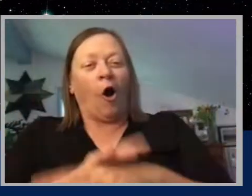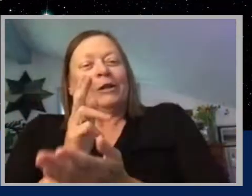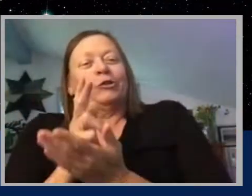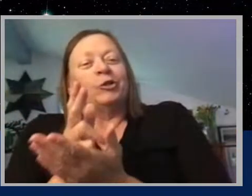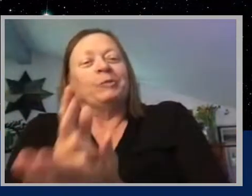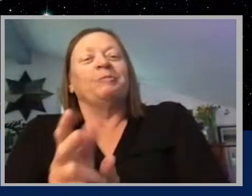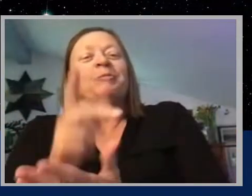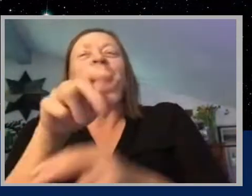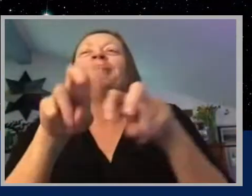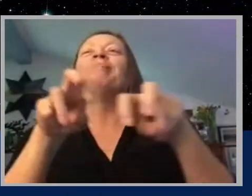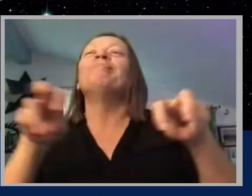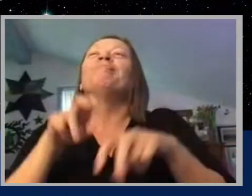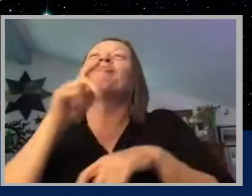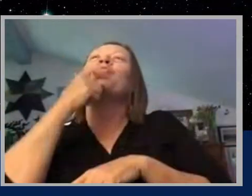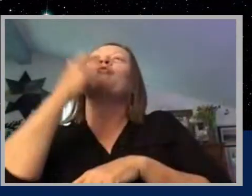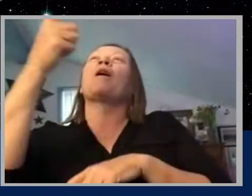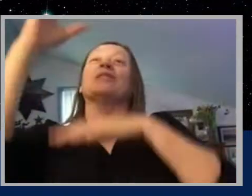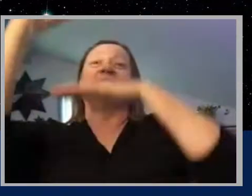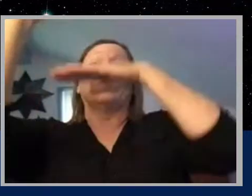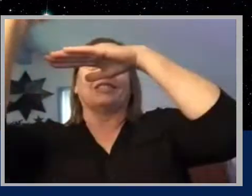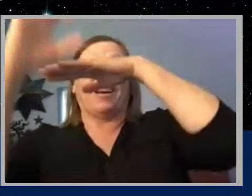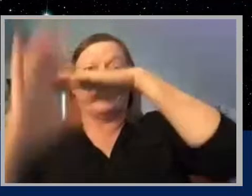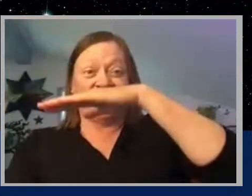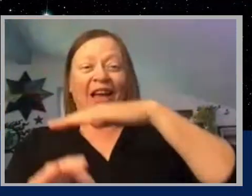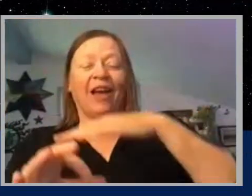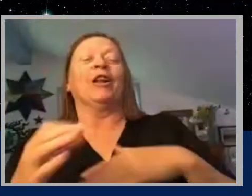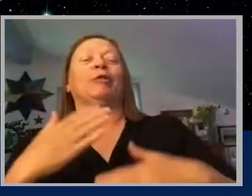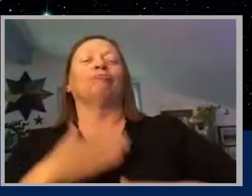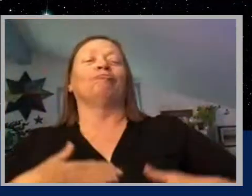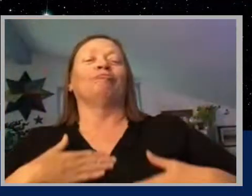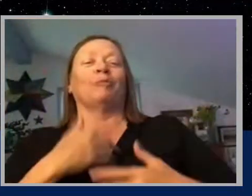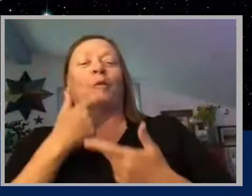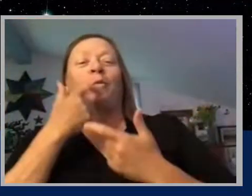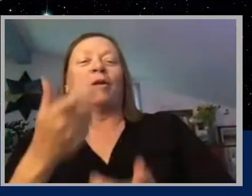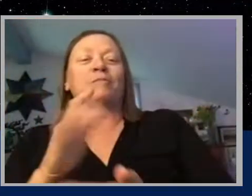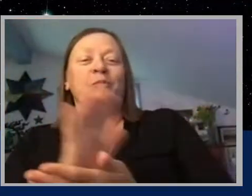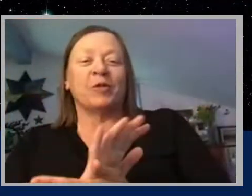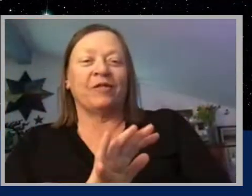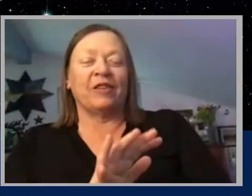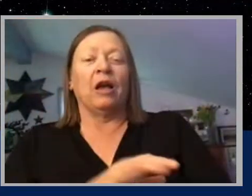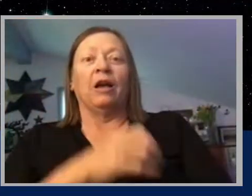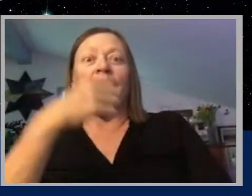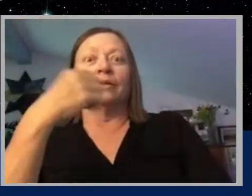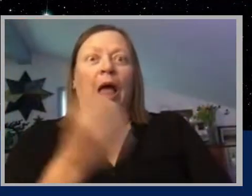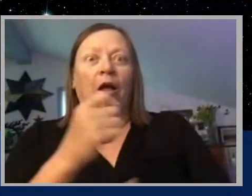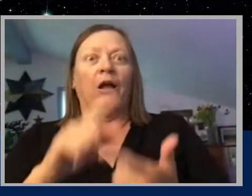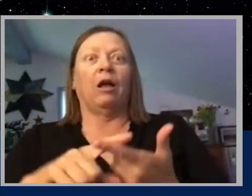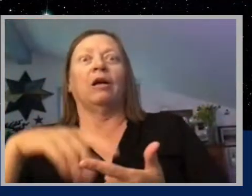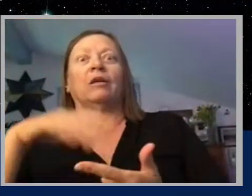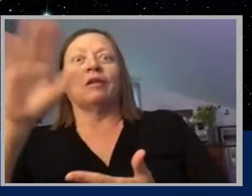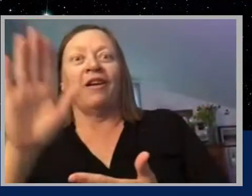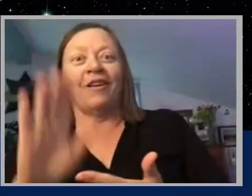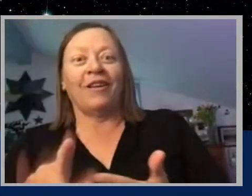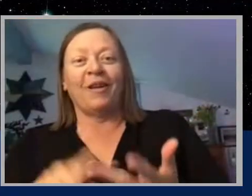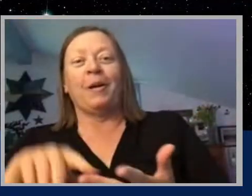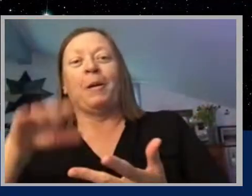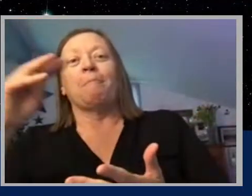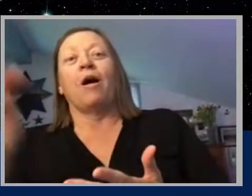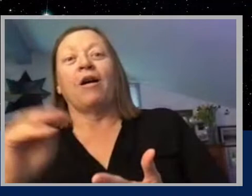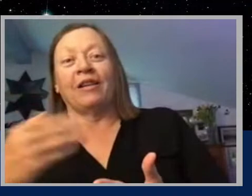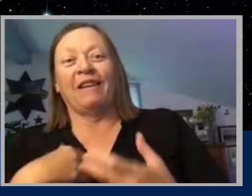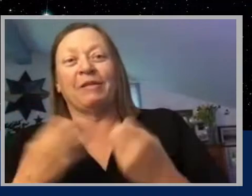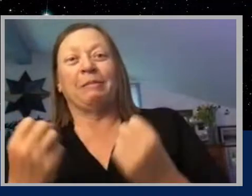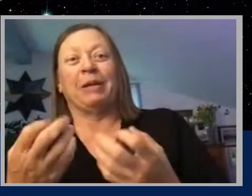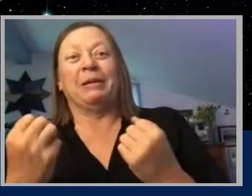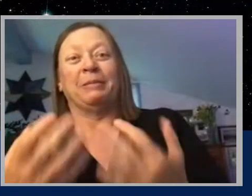deck when the sun goes down. And then Saturday, Sunday, and Monday, we've got a whole bunch of fun vendors coming in, lots of partners coming to do cool